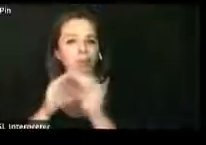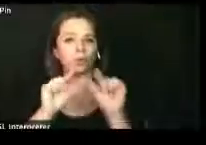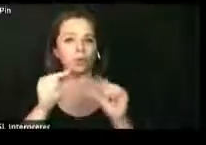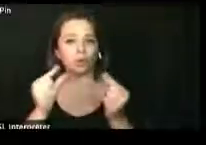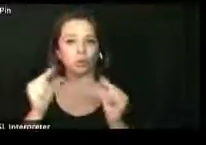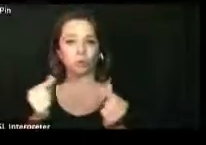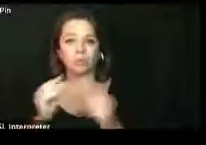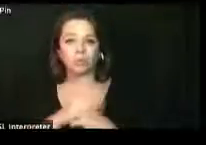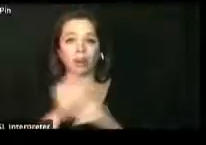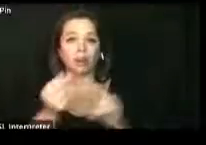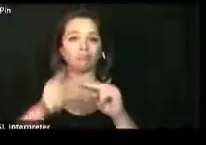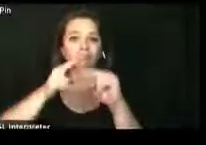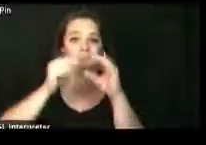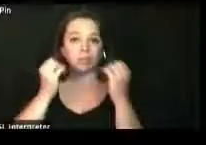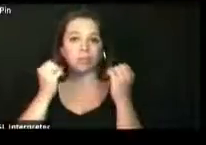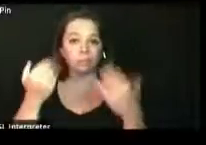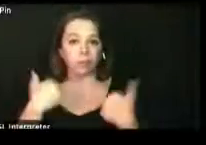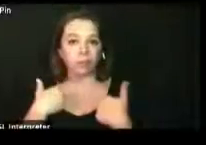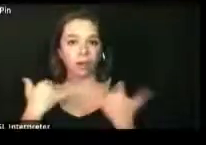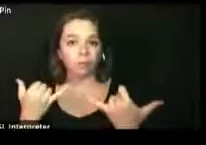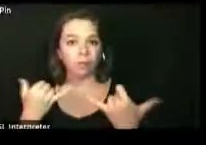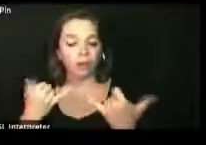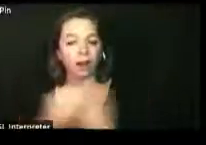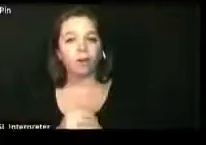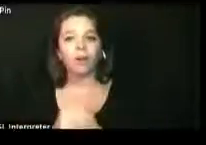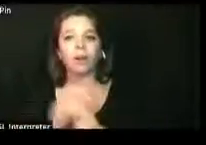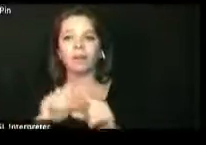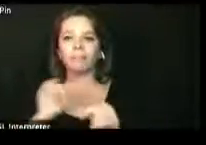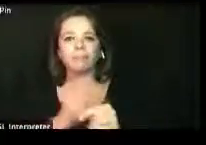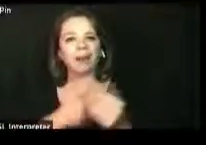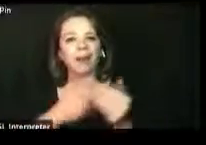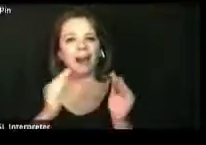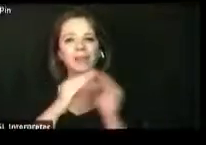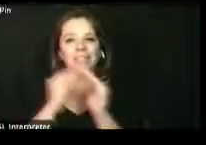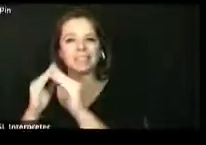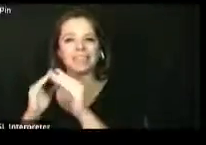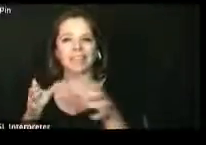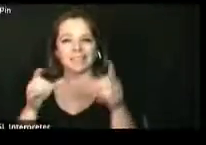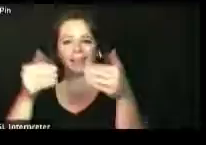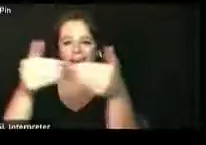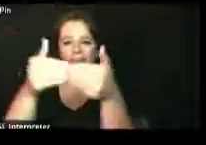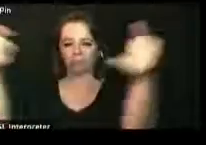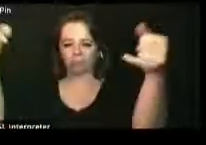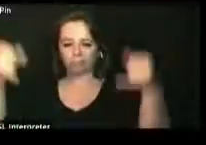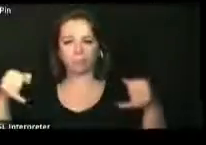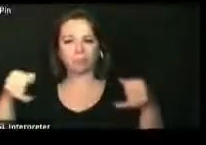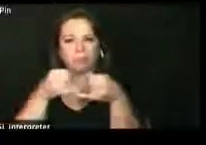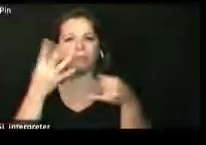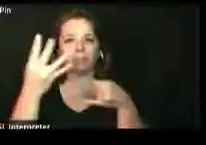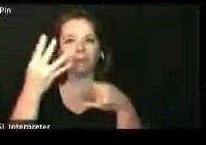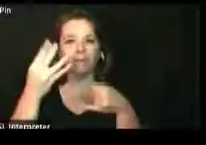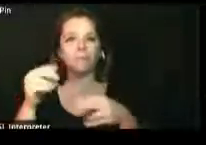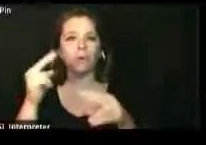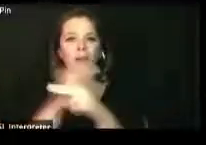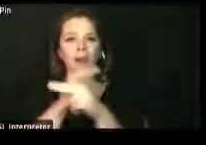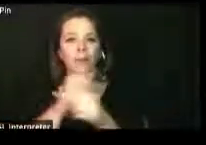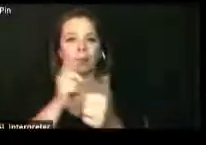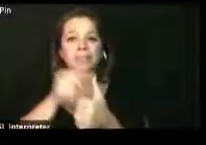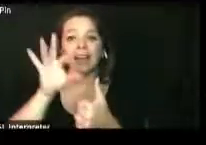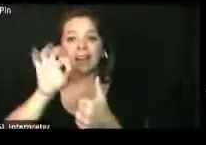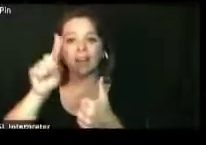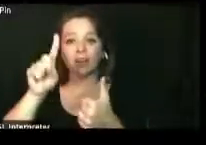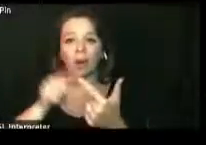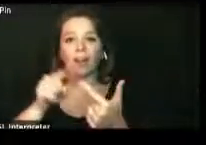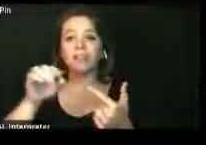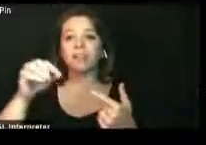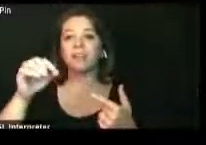However, Compton is a city that's boxed in by 4 major highways. The 91, the 105, the 110,